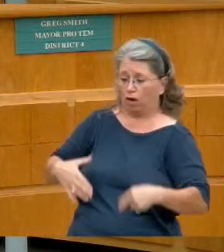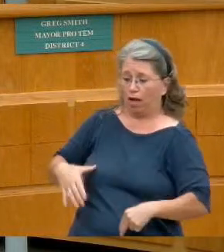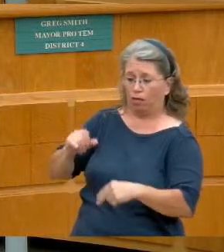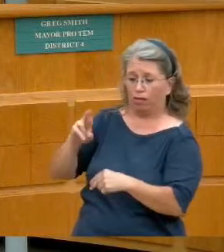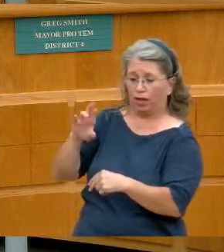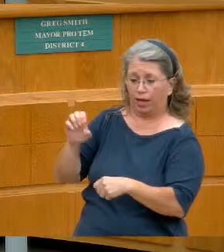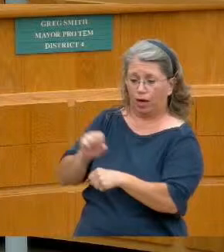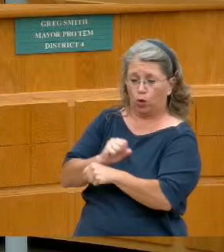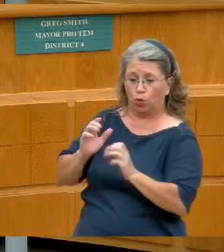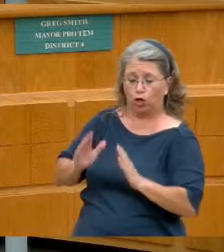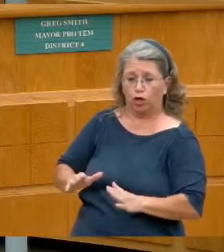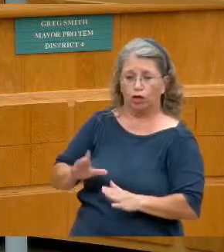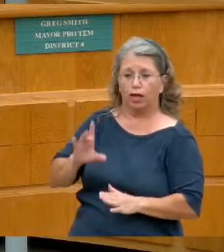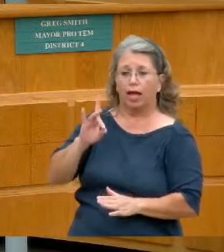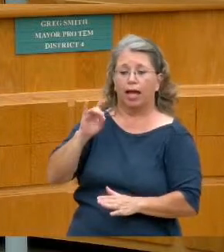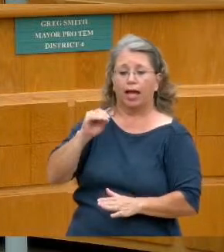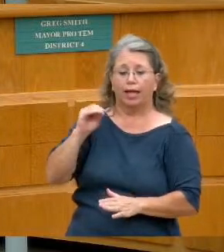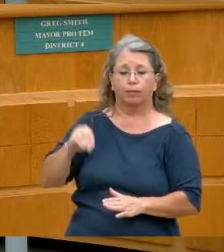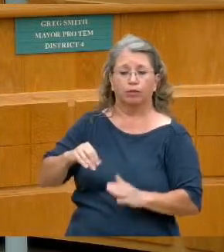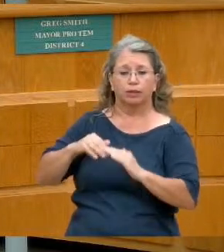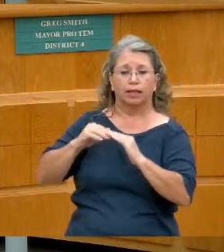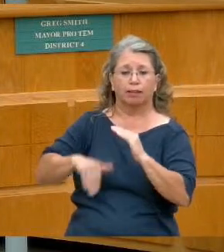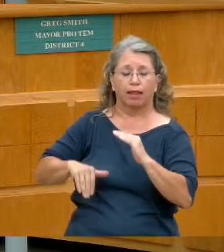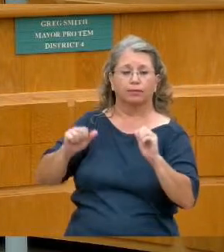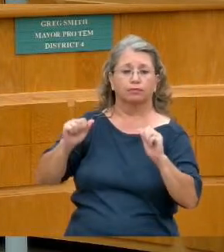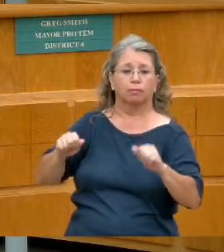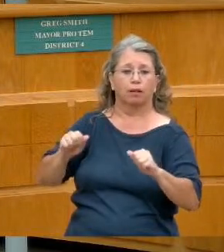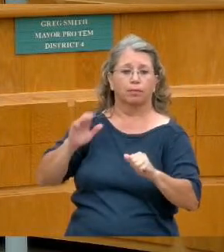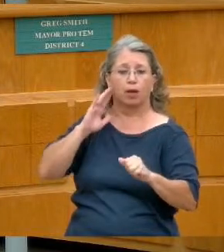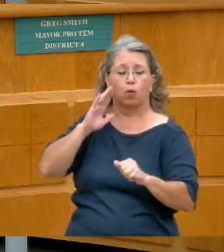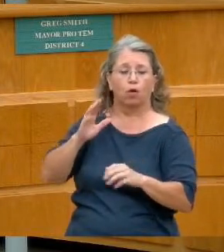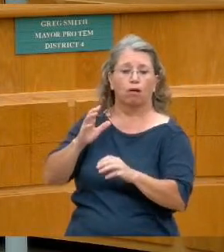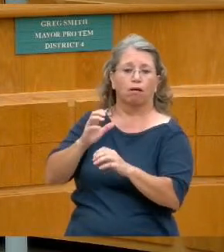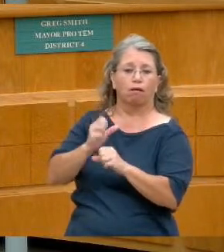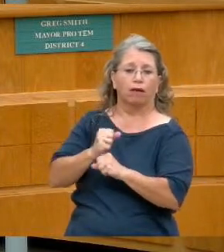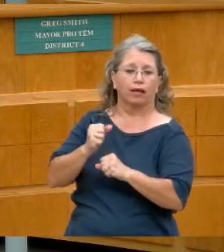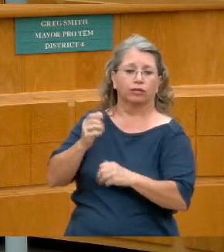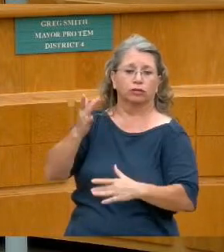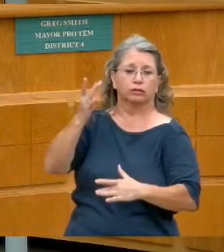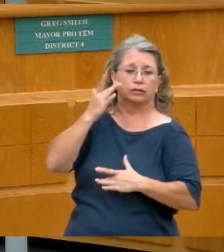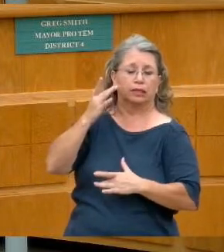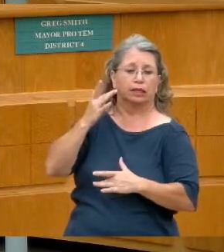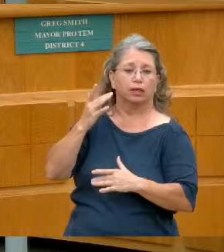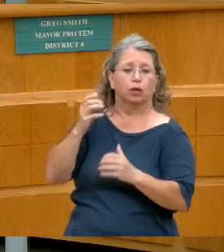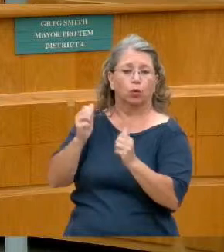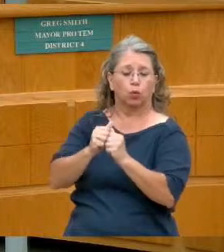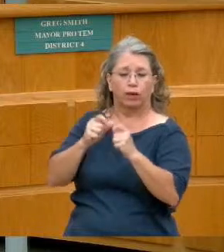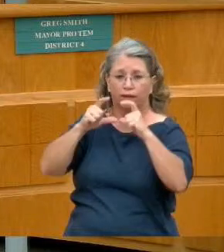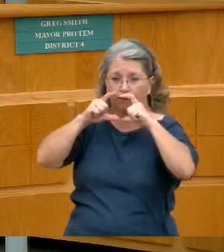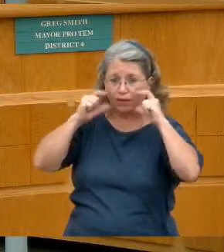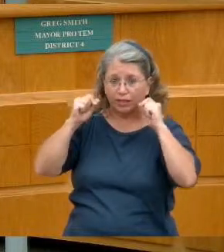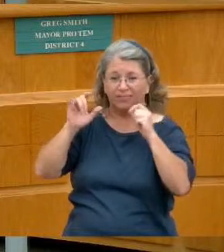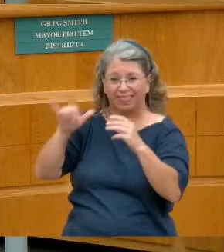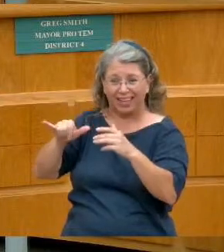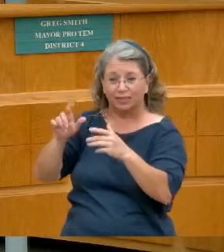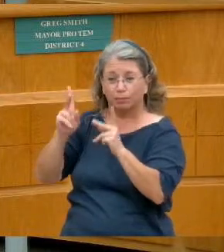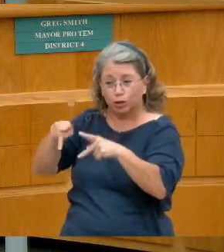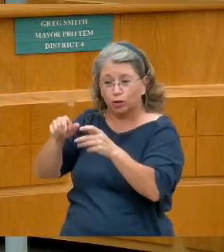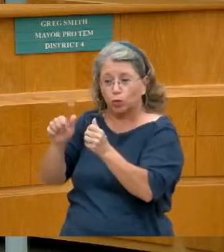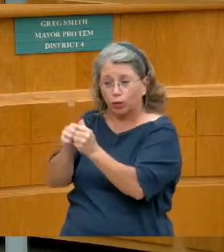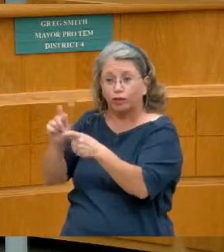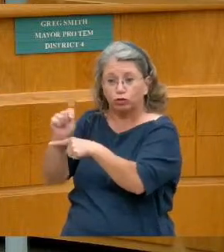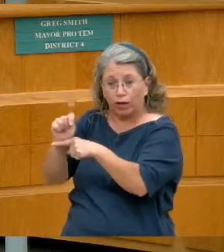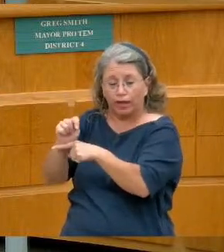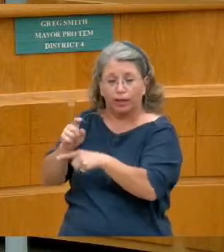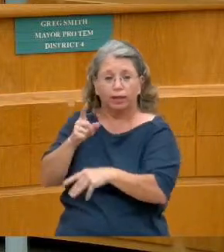likely to catch a virus if they're wearing a face covering. And they're a trained health worker. For an untrained citizen,